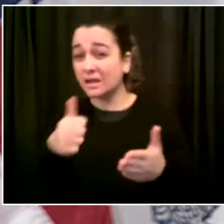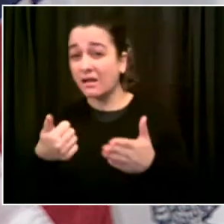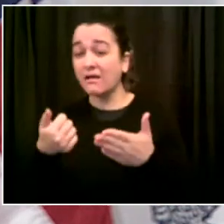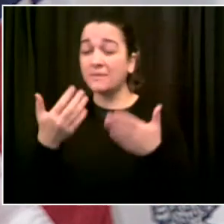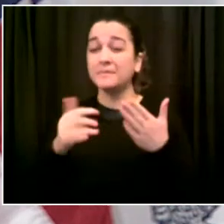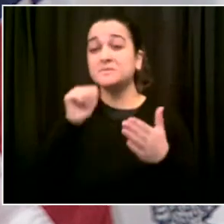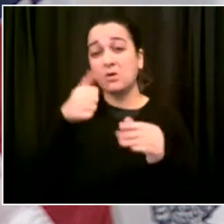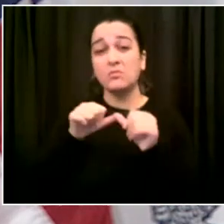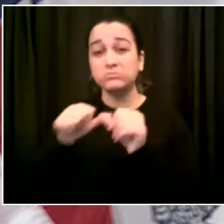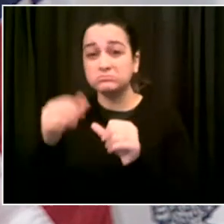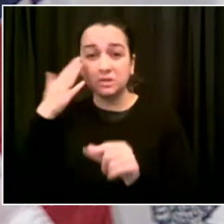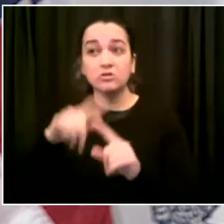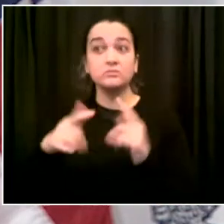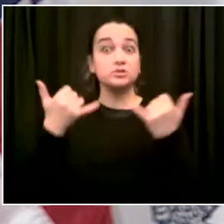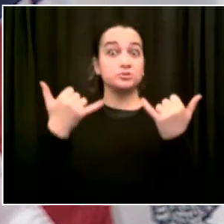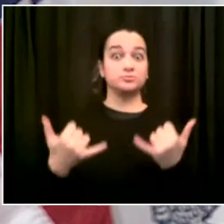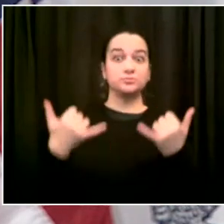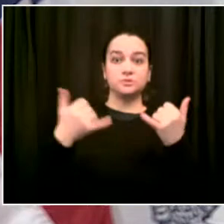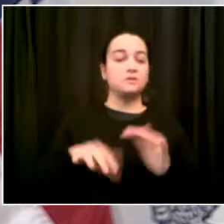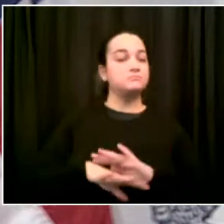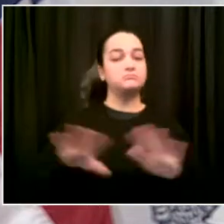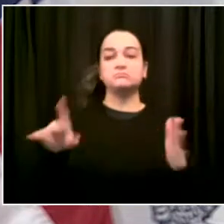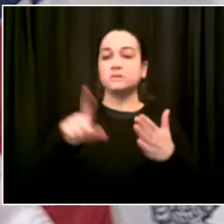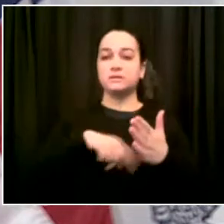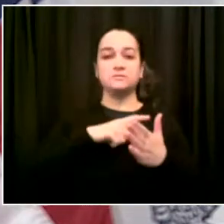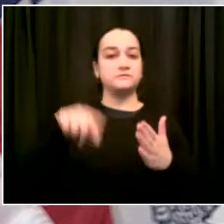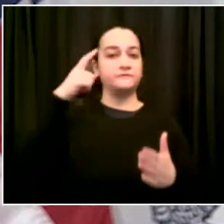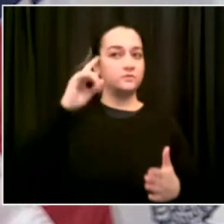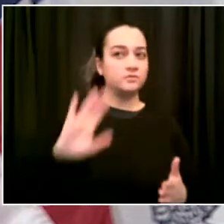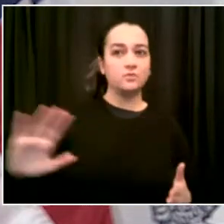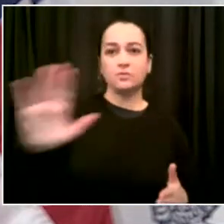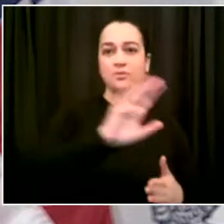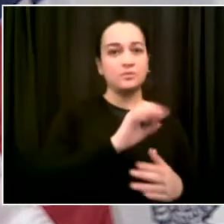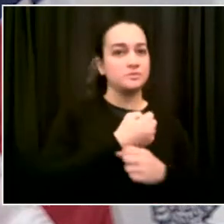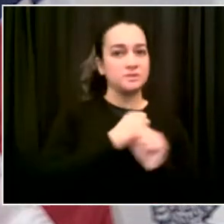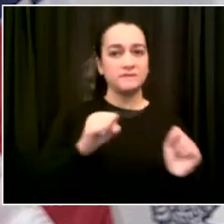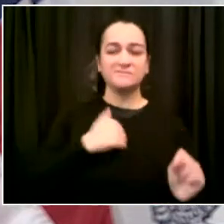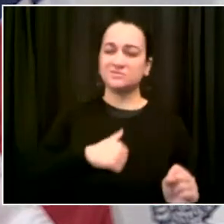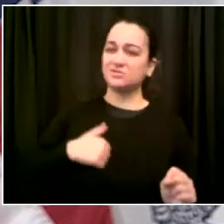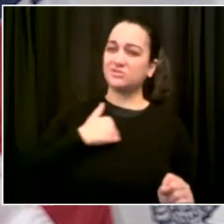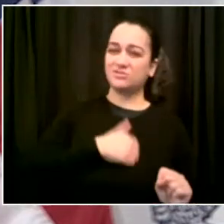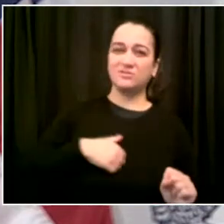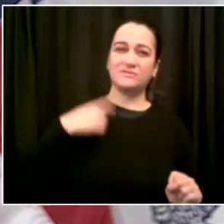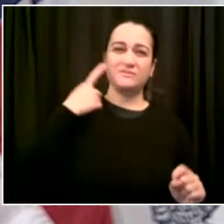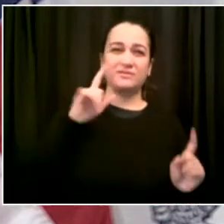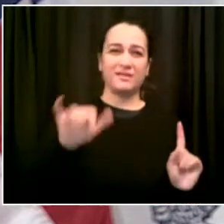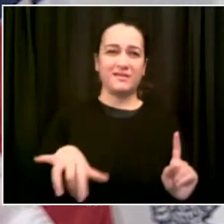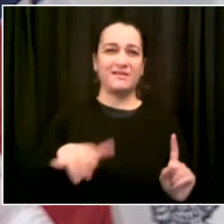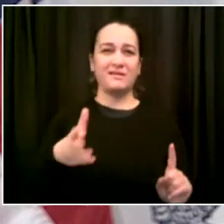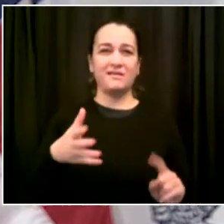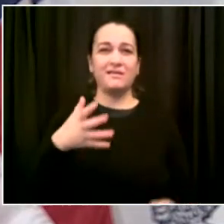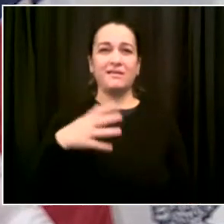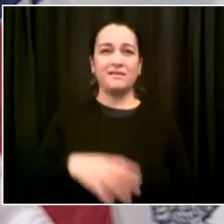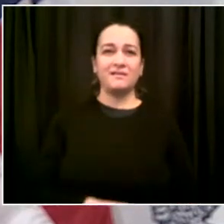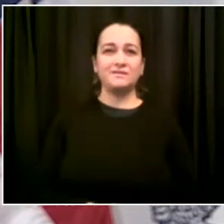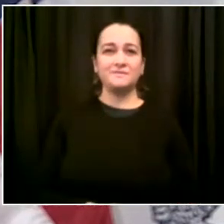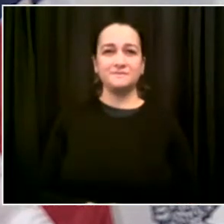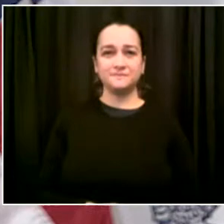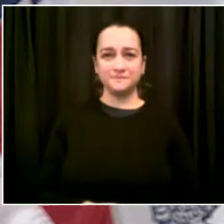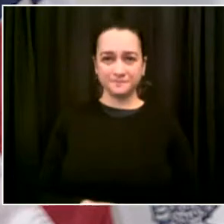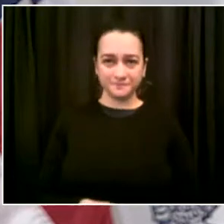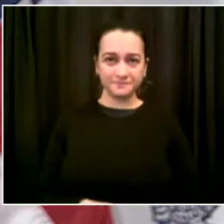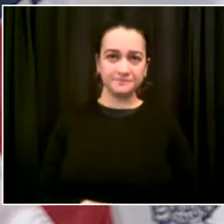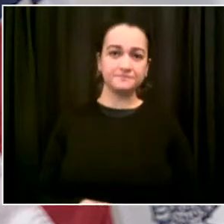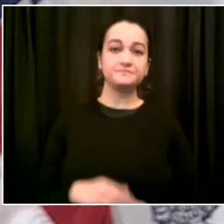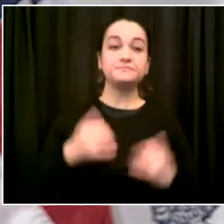vaccinations off for today and tomorrow, come back strong on Wednesday. We'll be able to catch up quickly because, again, we have a vast amount